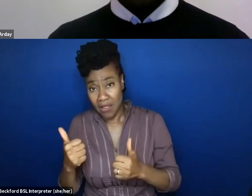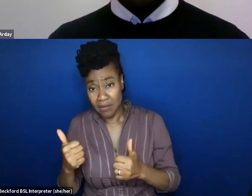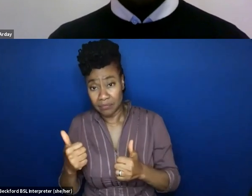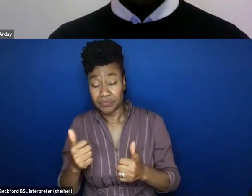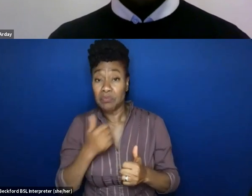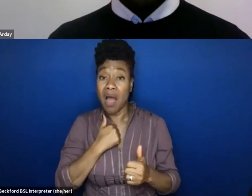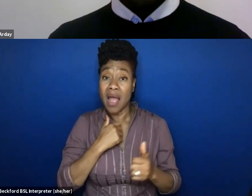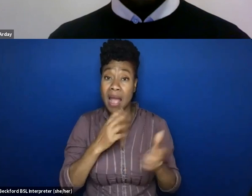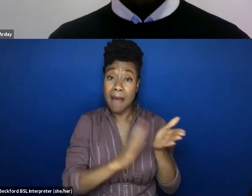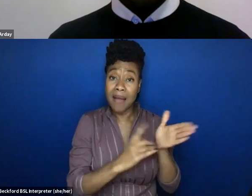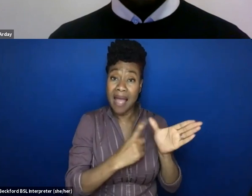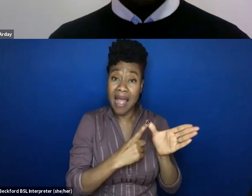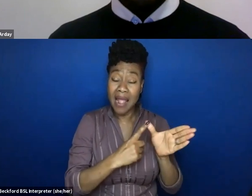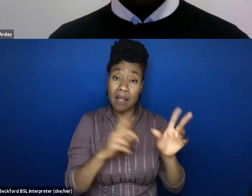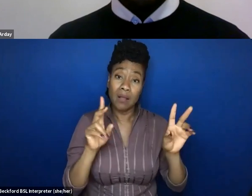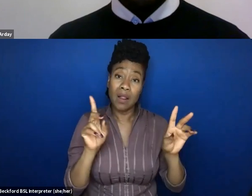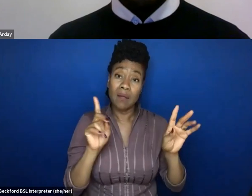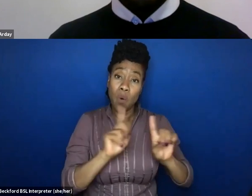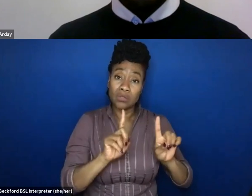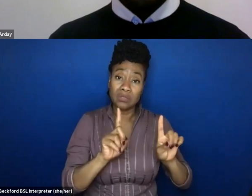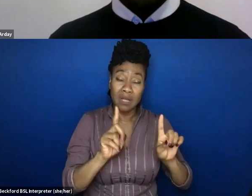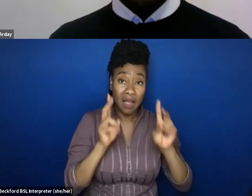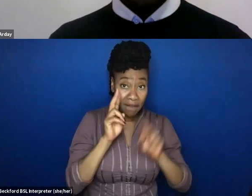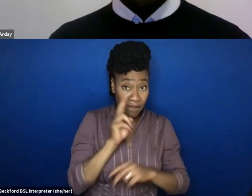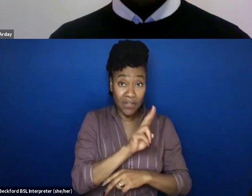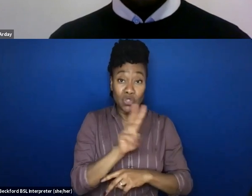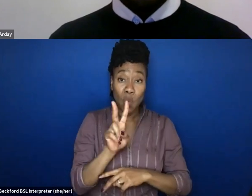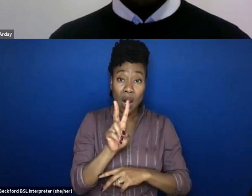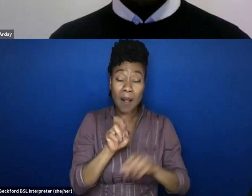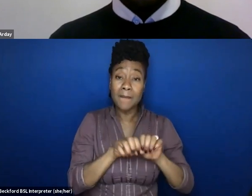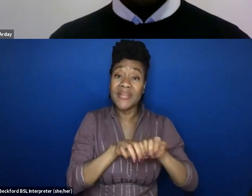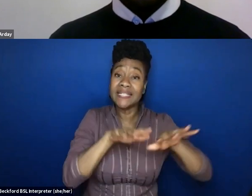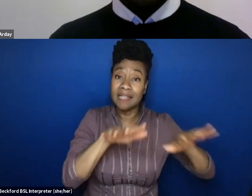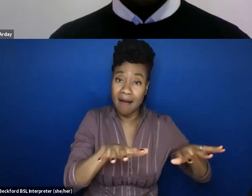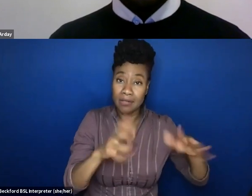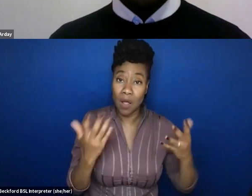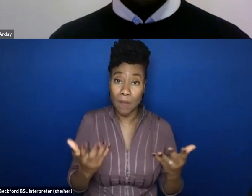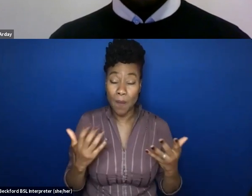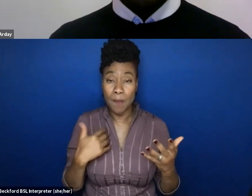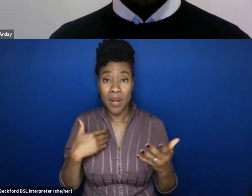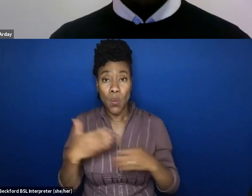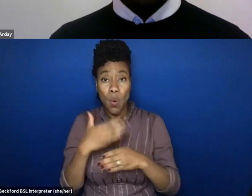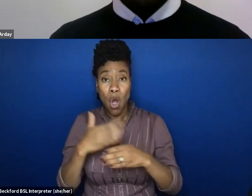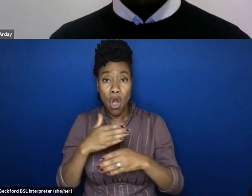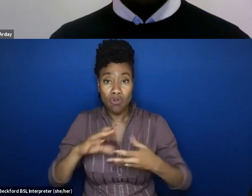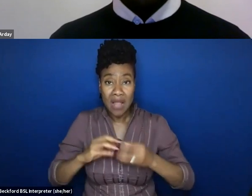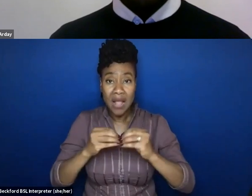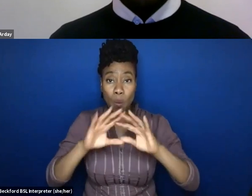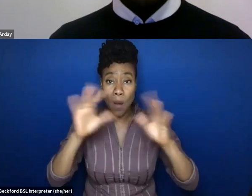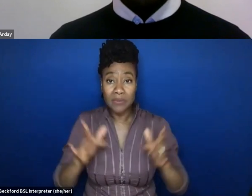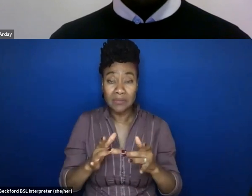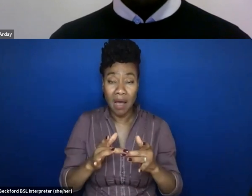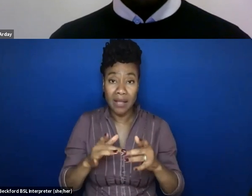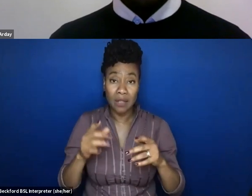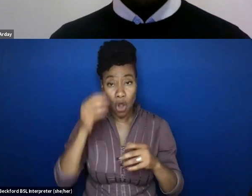media, and I'm currently working on a website and a concept called cultural therapy. So even